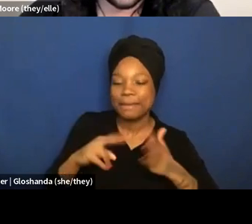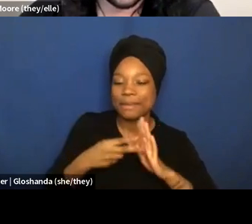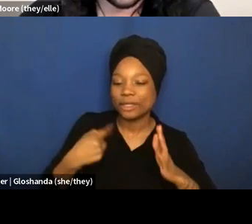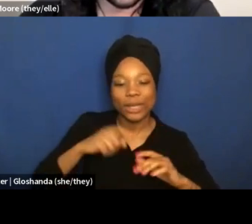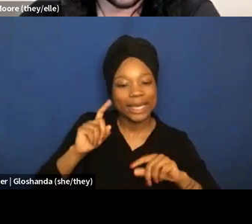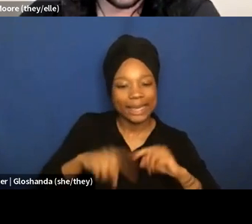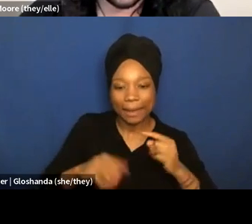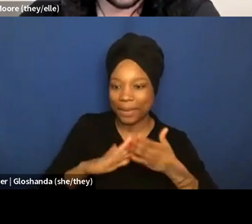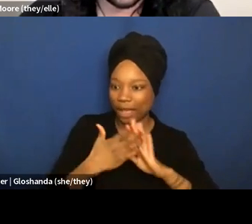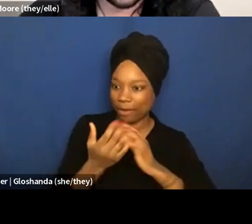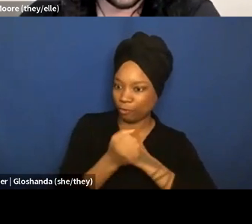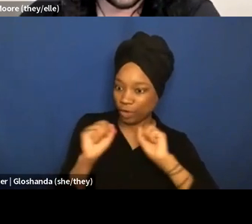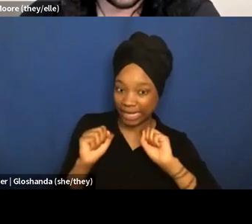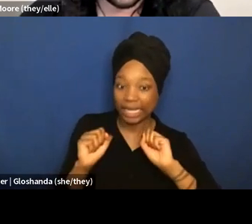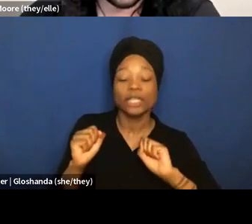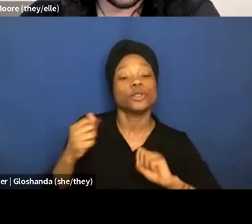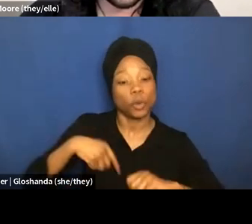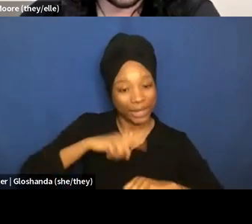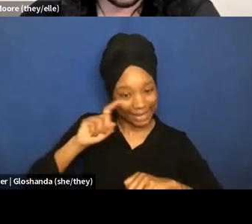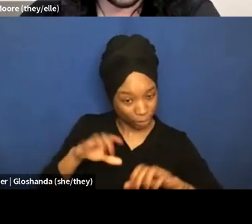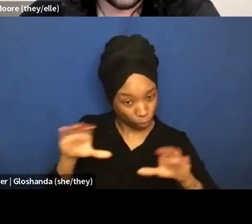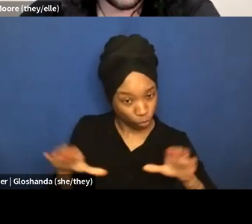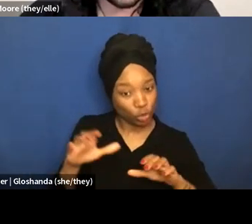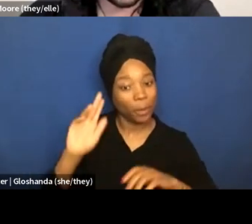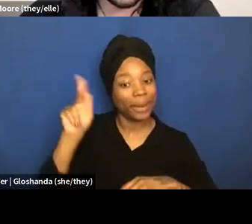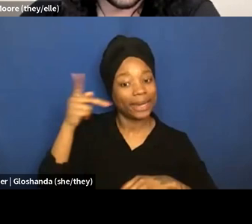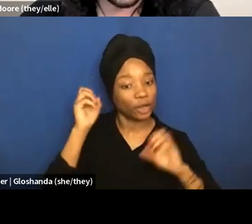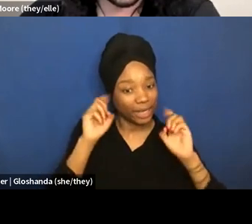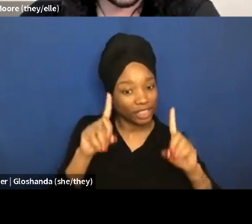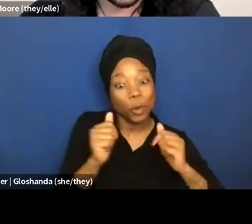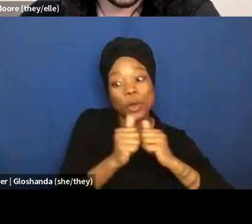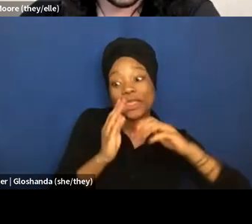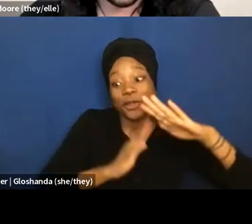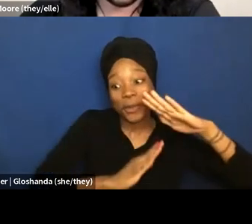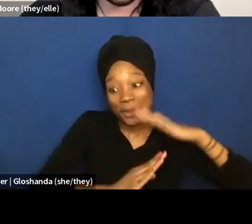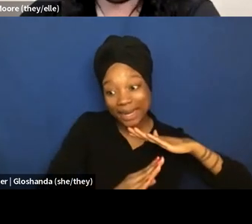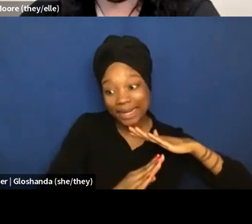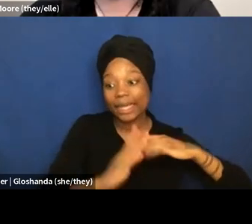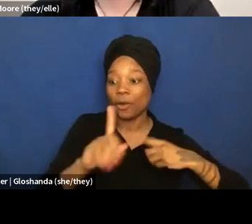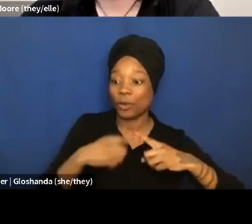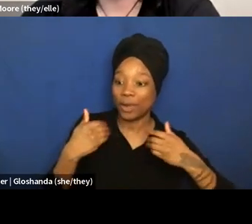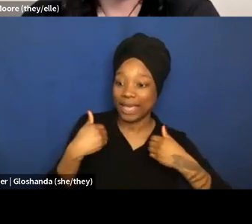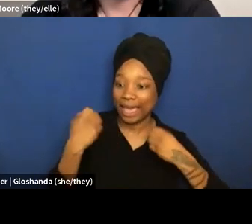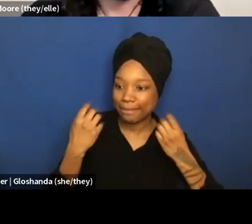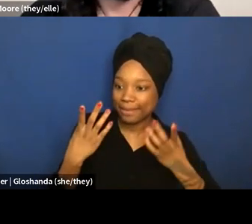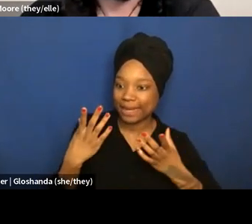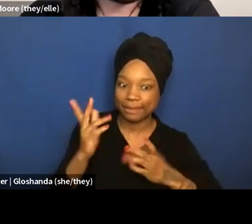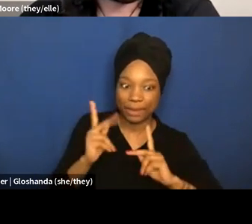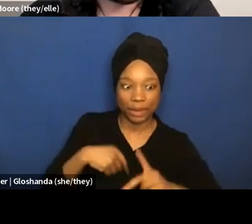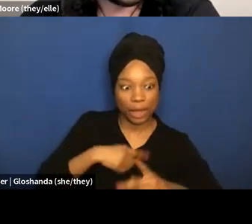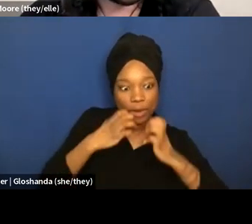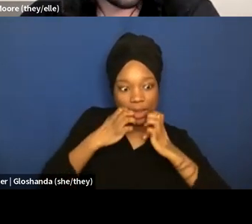doing political education. So with humility, right? When so many of our loved ones ones are currently incarcerated are